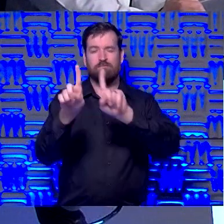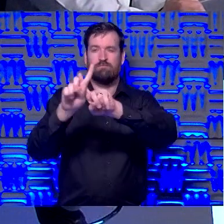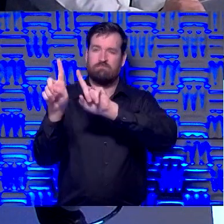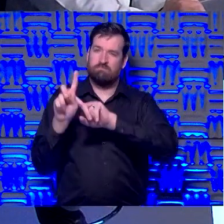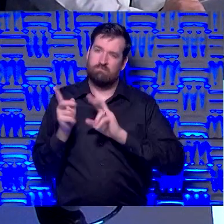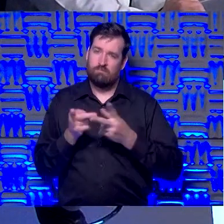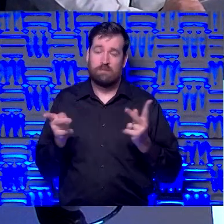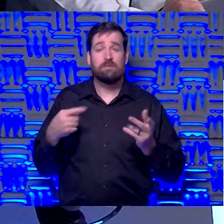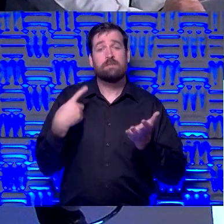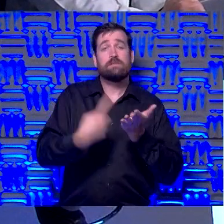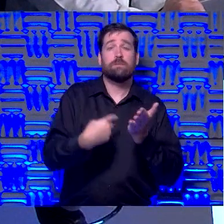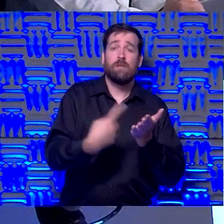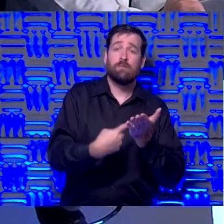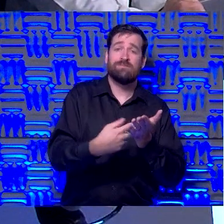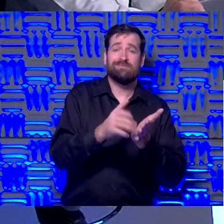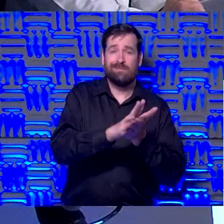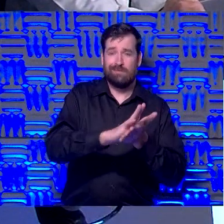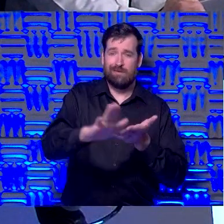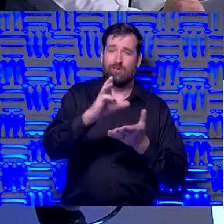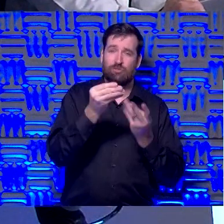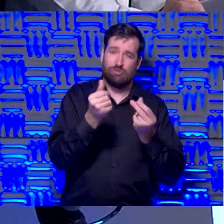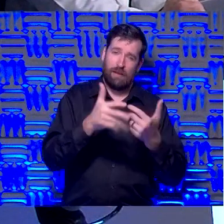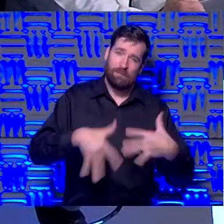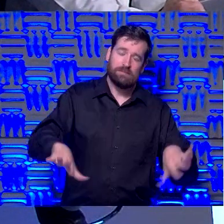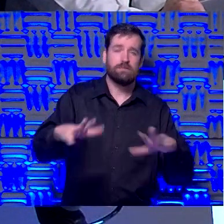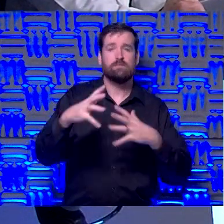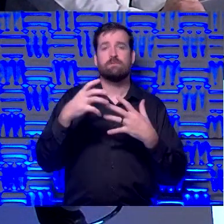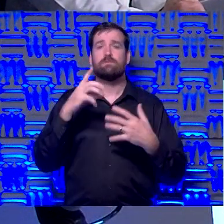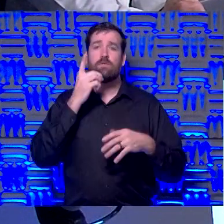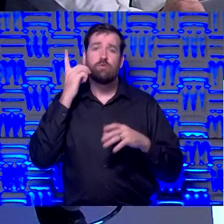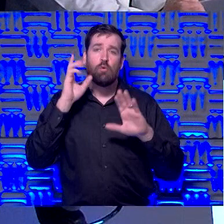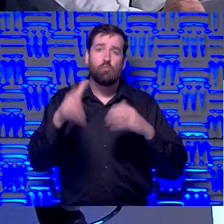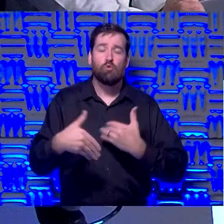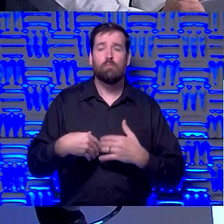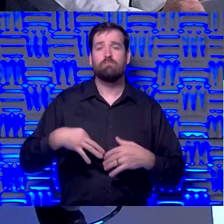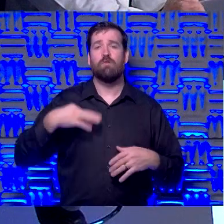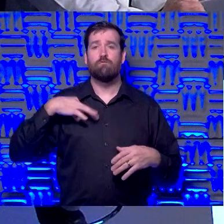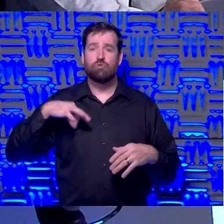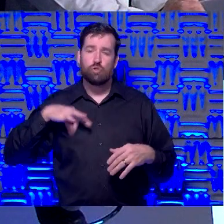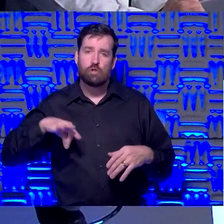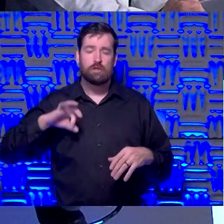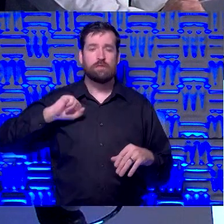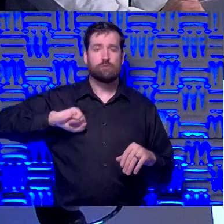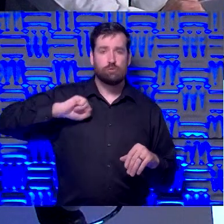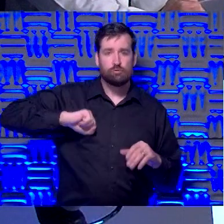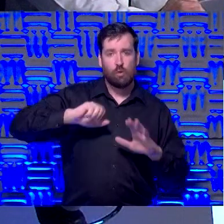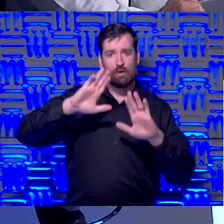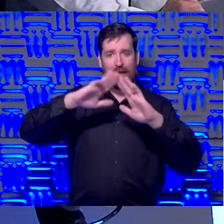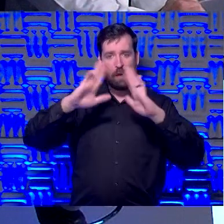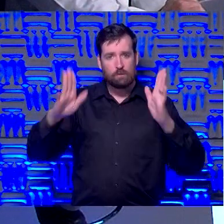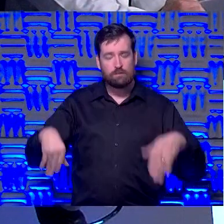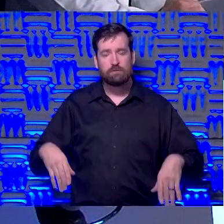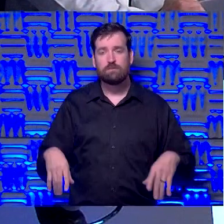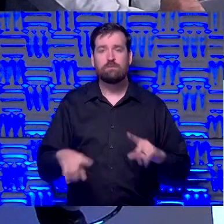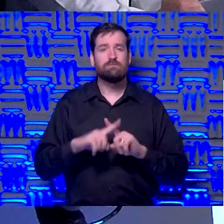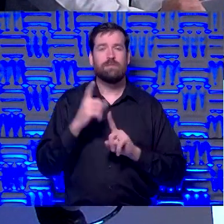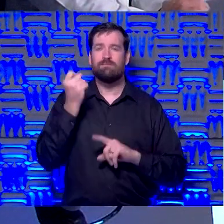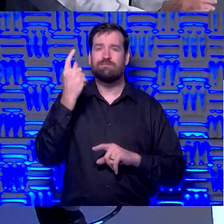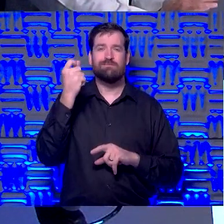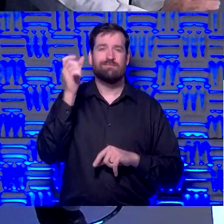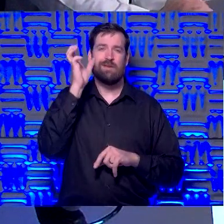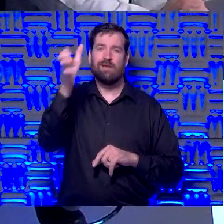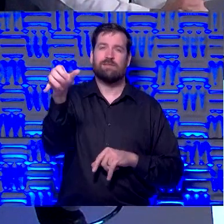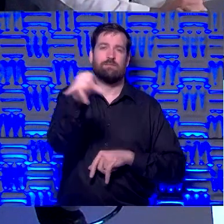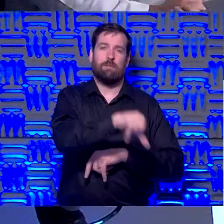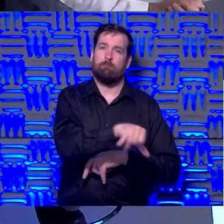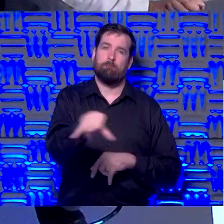sometimes home is a college campus. It may be your dorm room, maybe your fraternity house, your sorority house, but the same ideas are